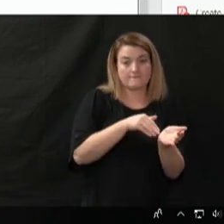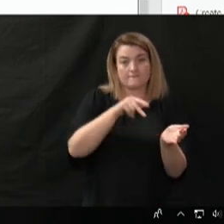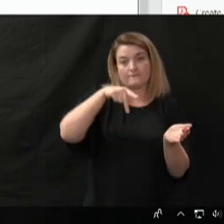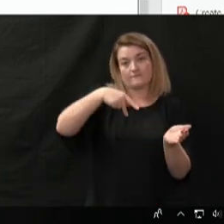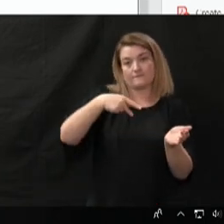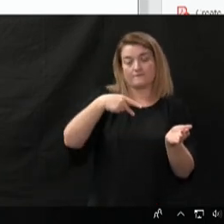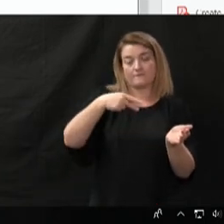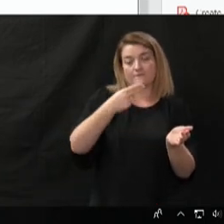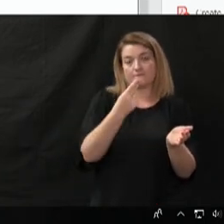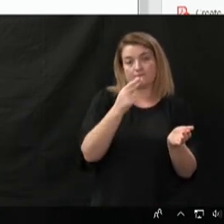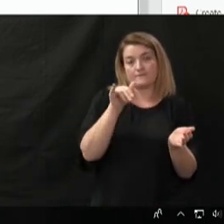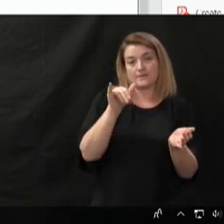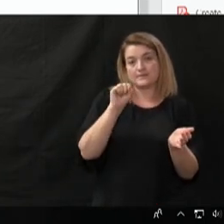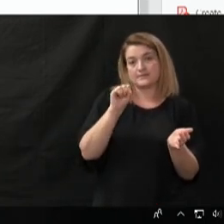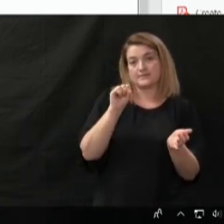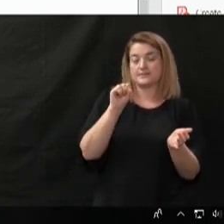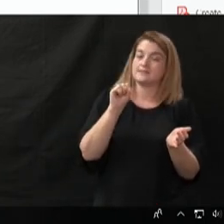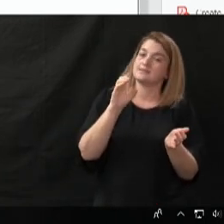Physiology.